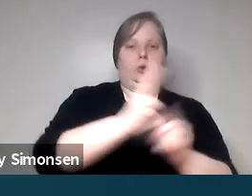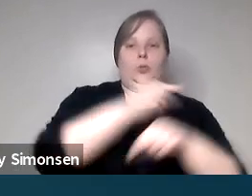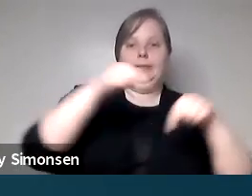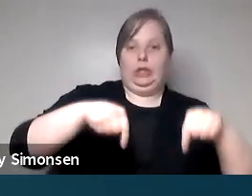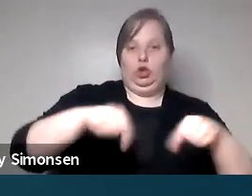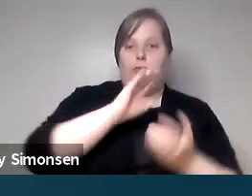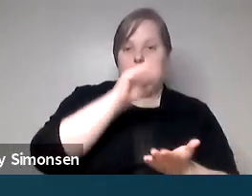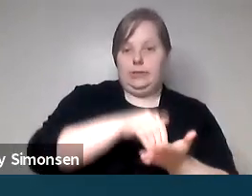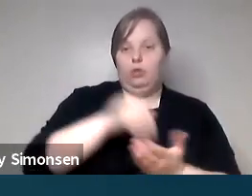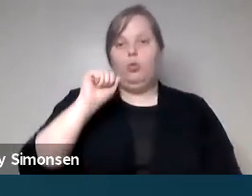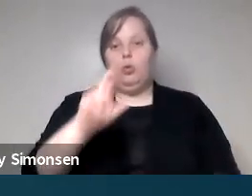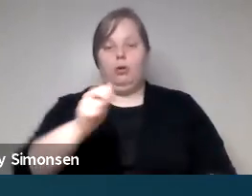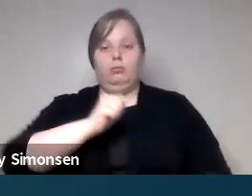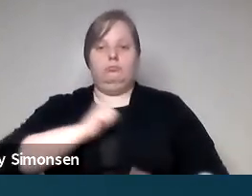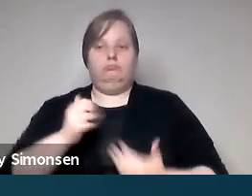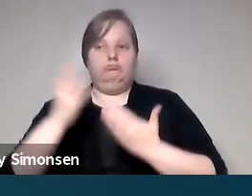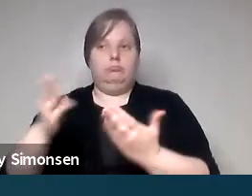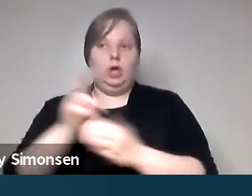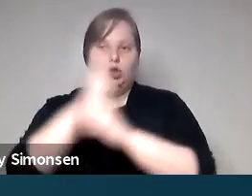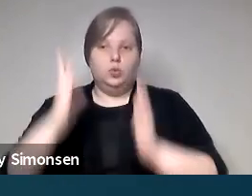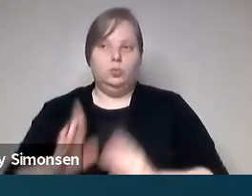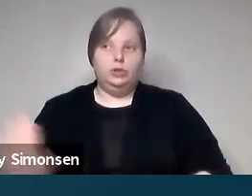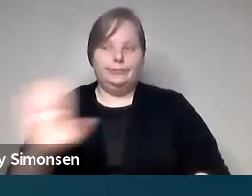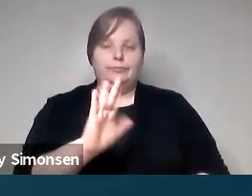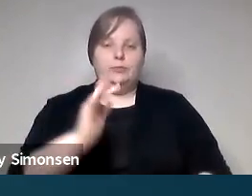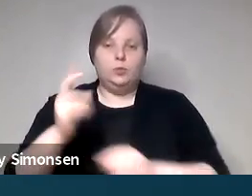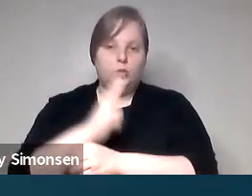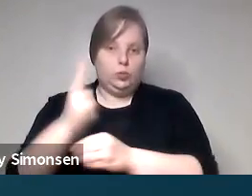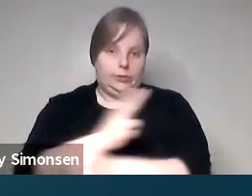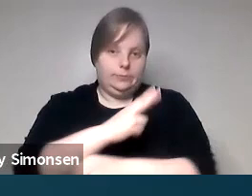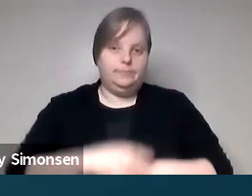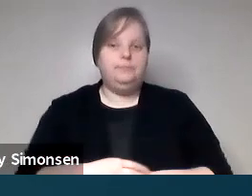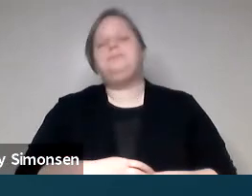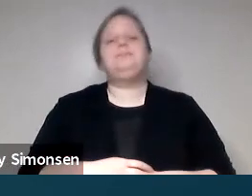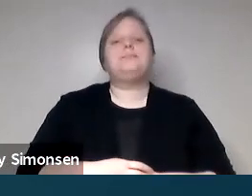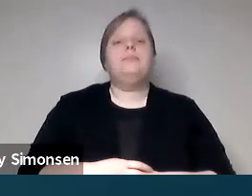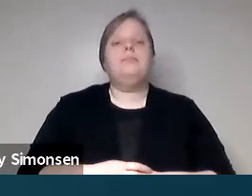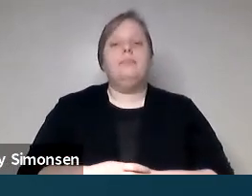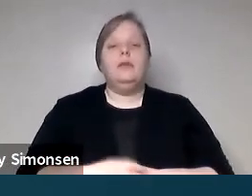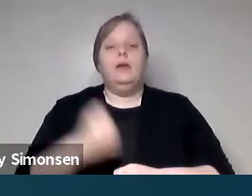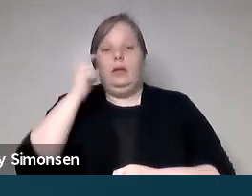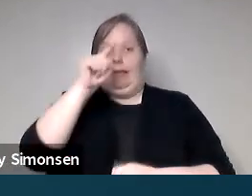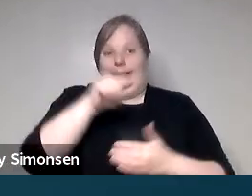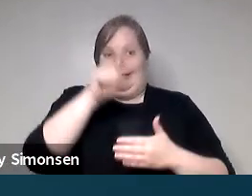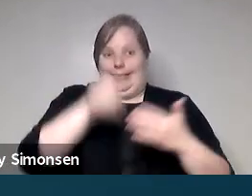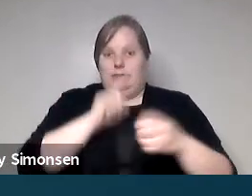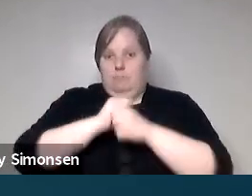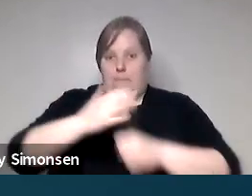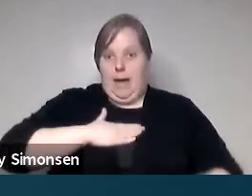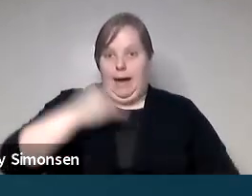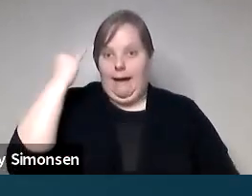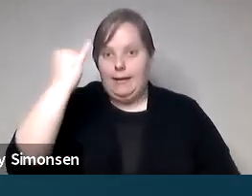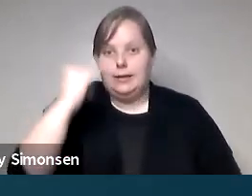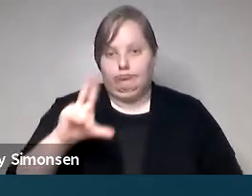or that I have recommended for consumers. So, and these aren't my ideas, trust me, I've gotten a lot of these